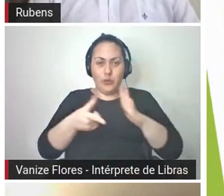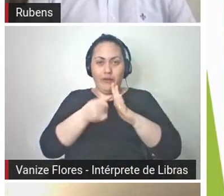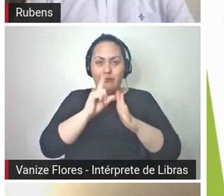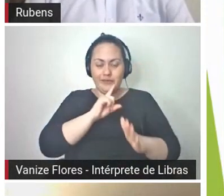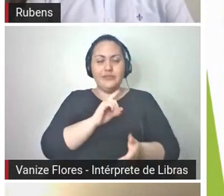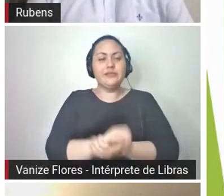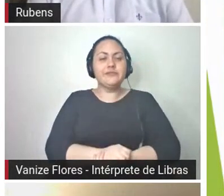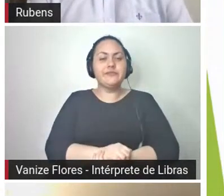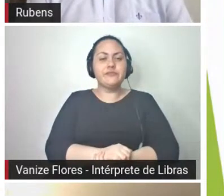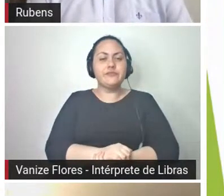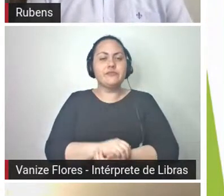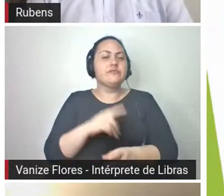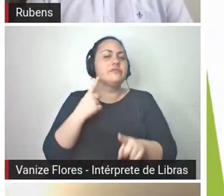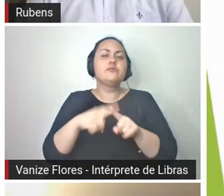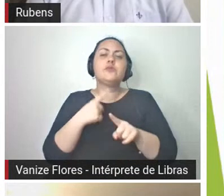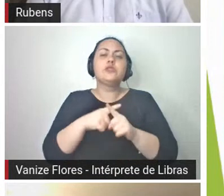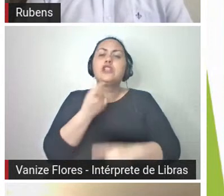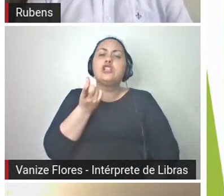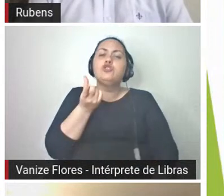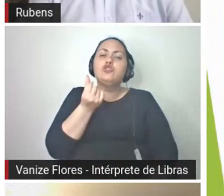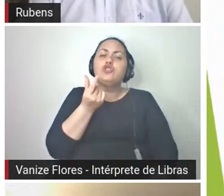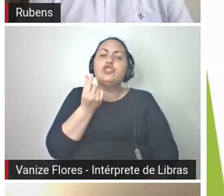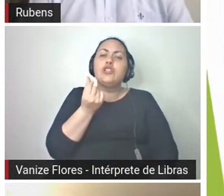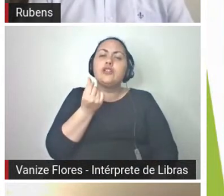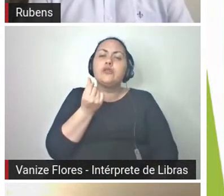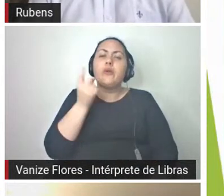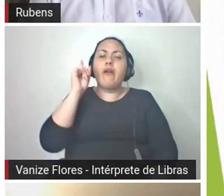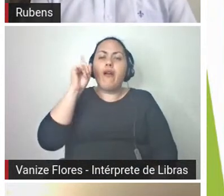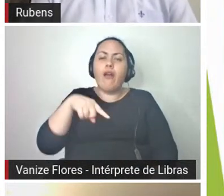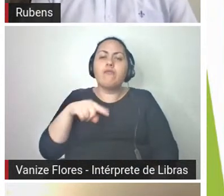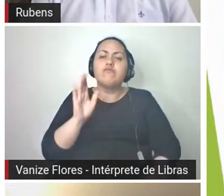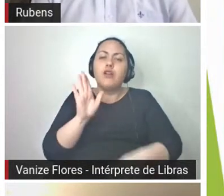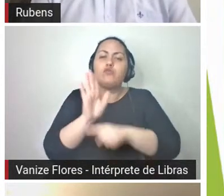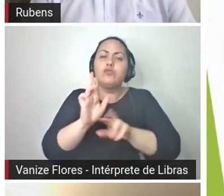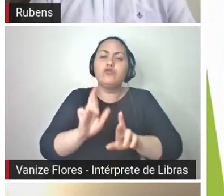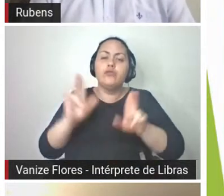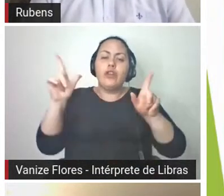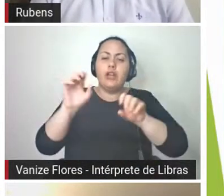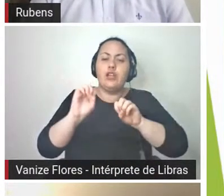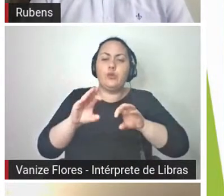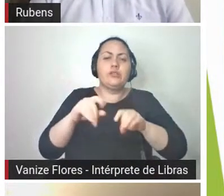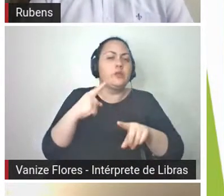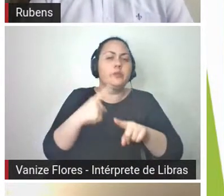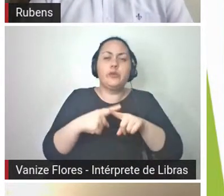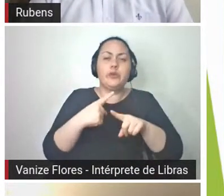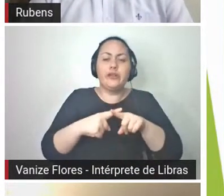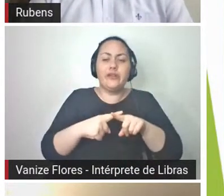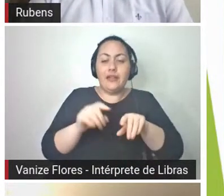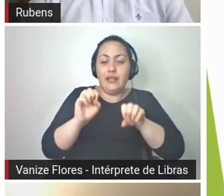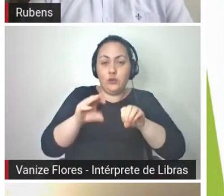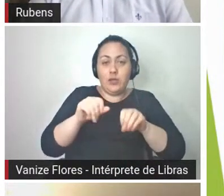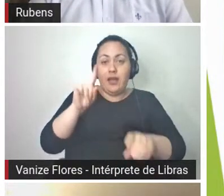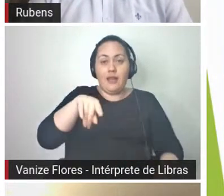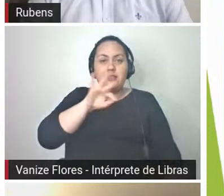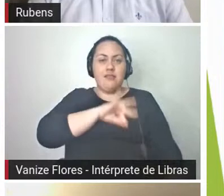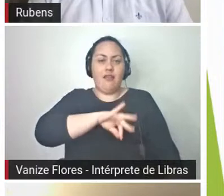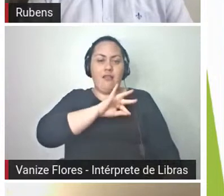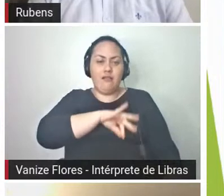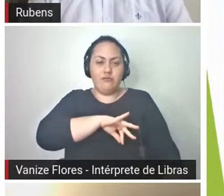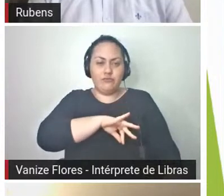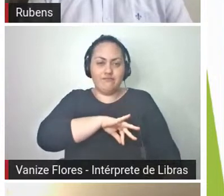que dinheiro faz a diferença em educação? Porque educação é salário e para atrair